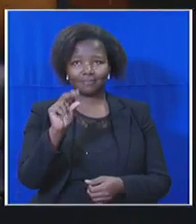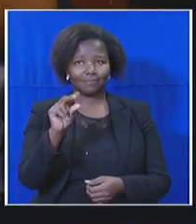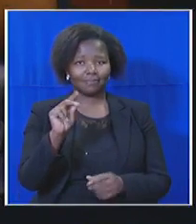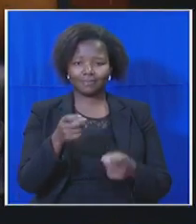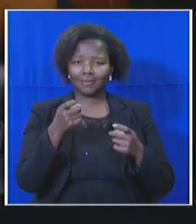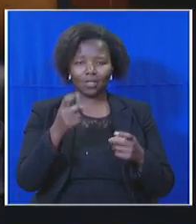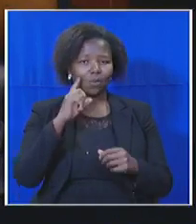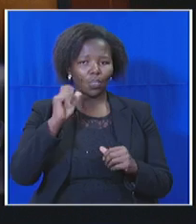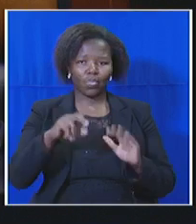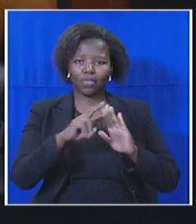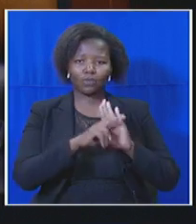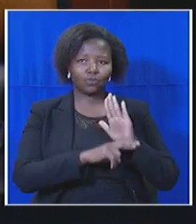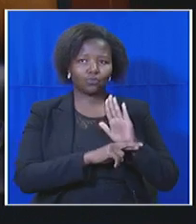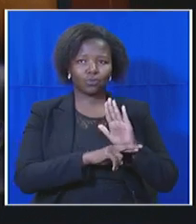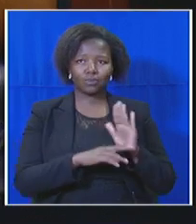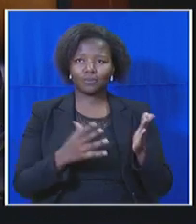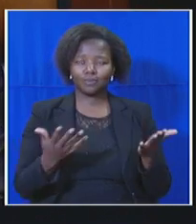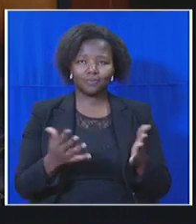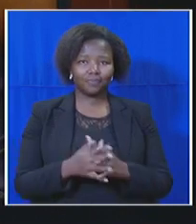the rules.